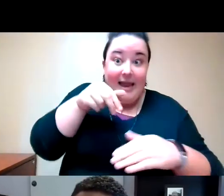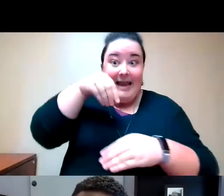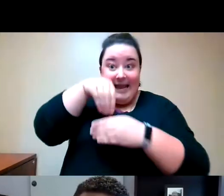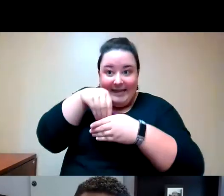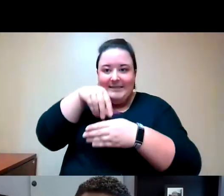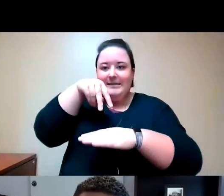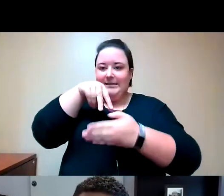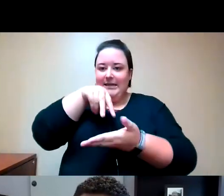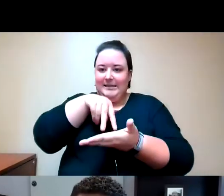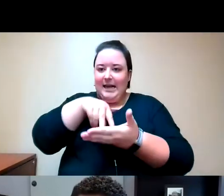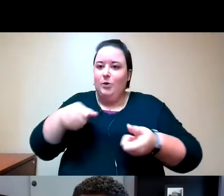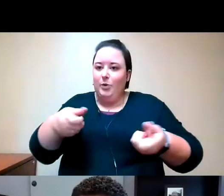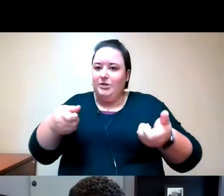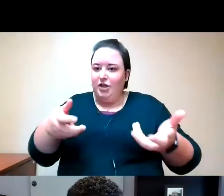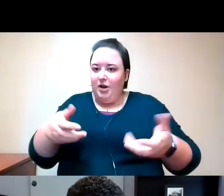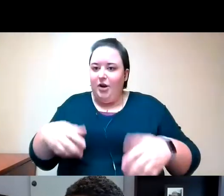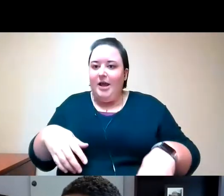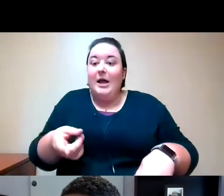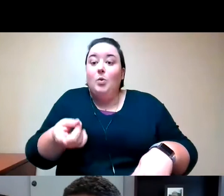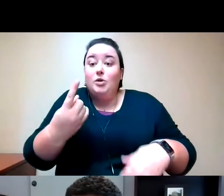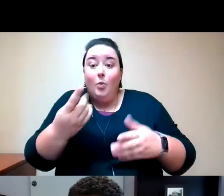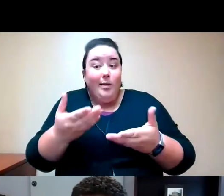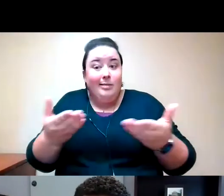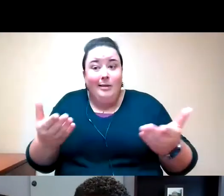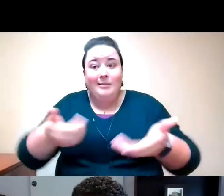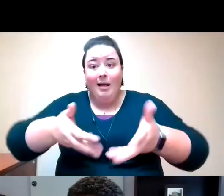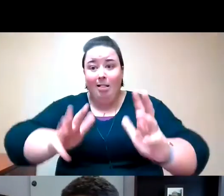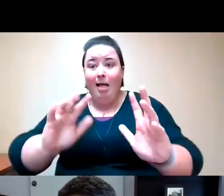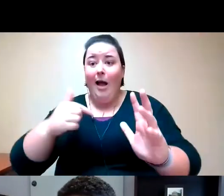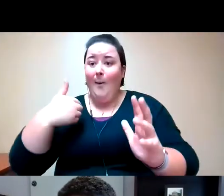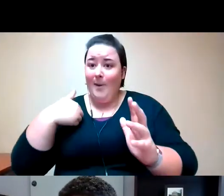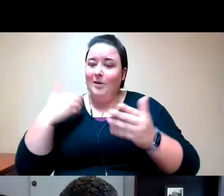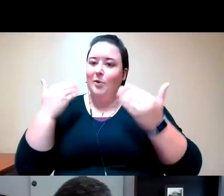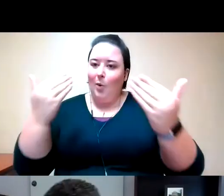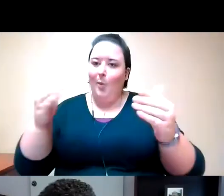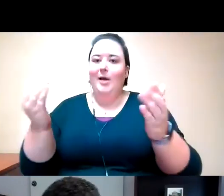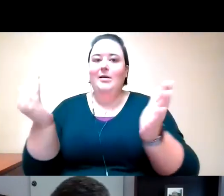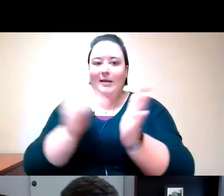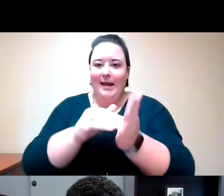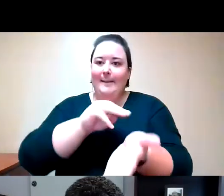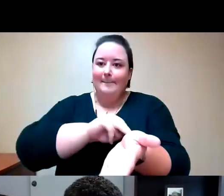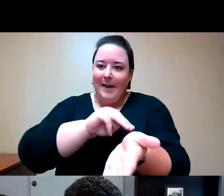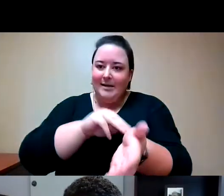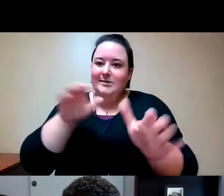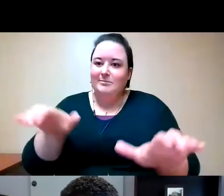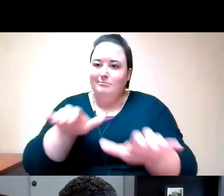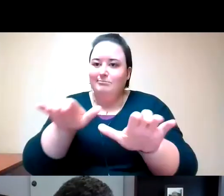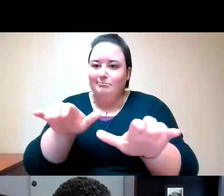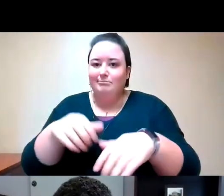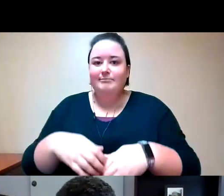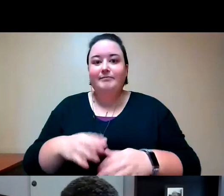wheelchair. That was one of the things that allowed me to then get back into my clinical care of medicine. On the other side is me in that same